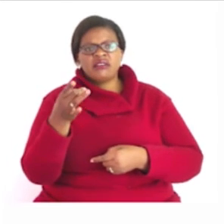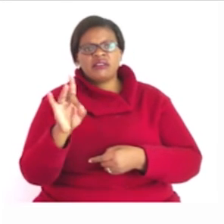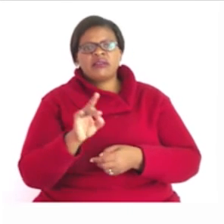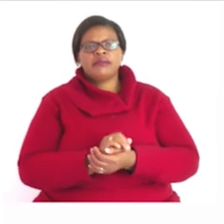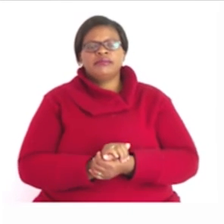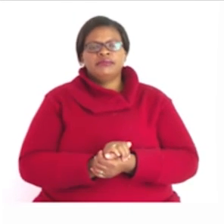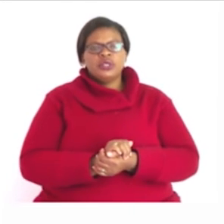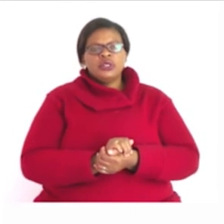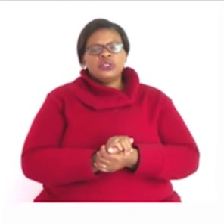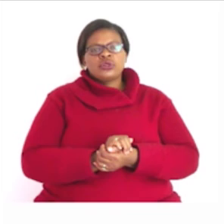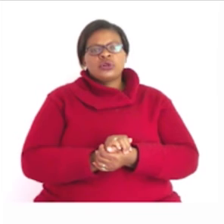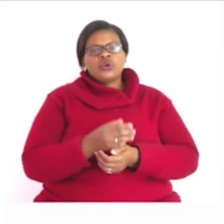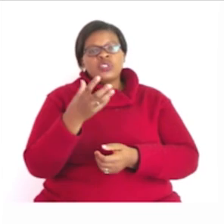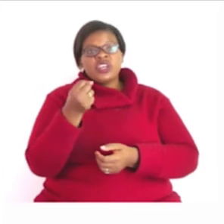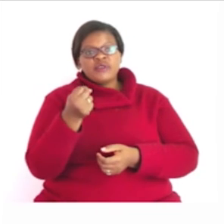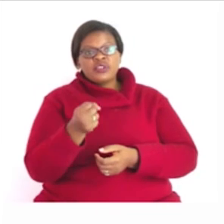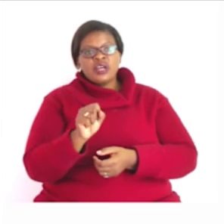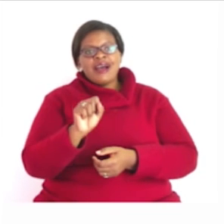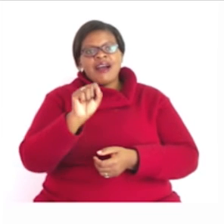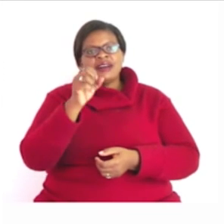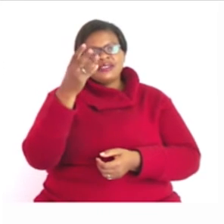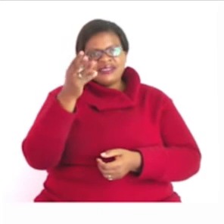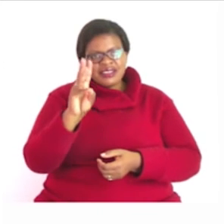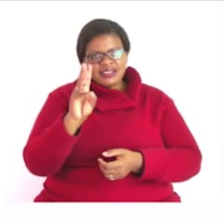a total of 6 factors.